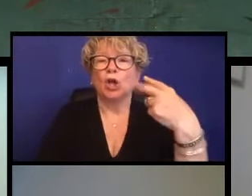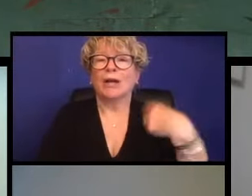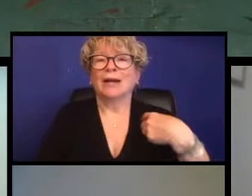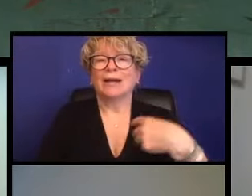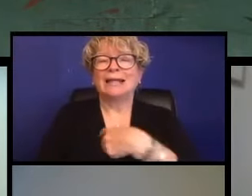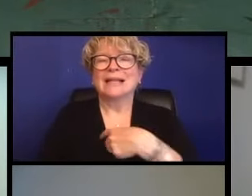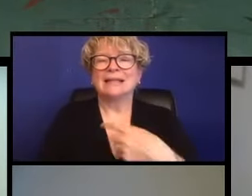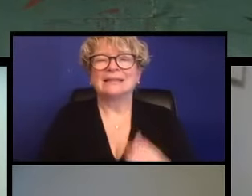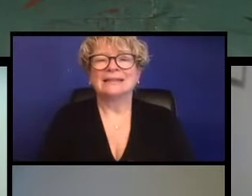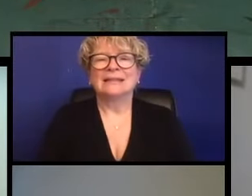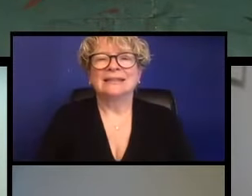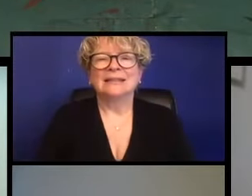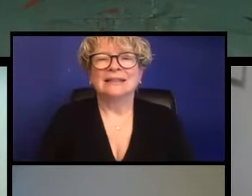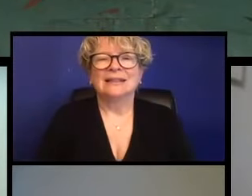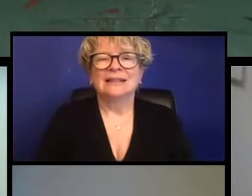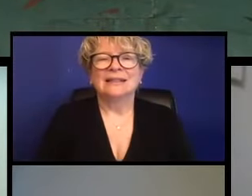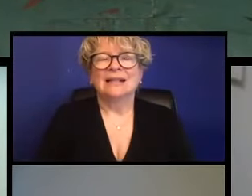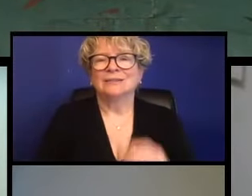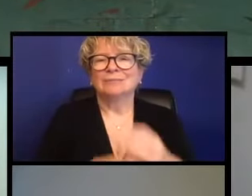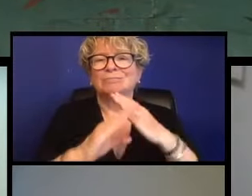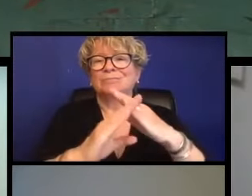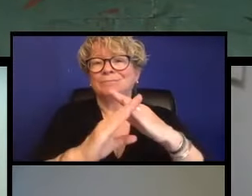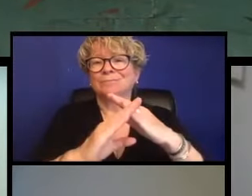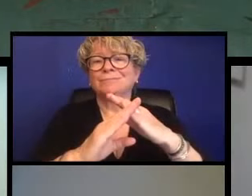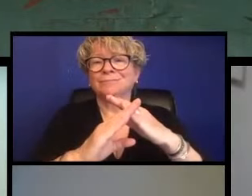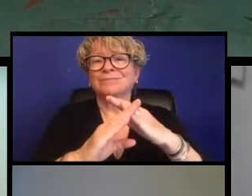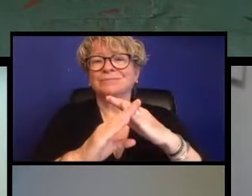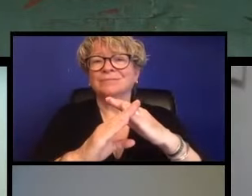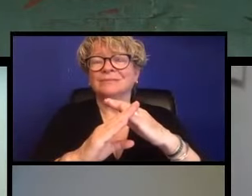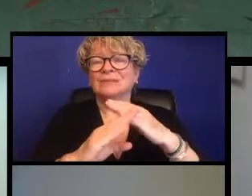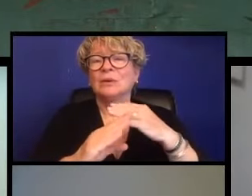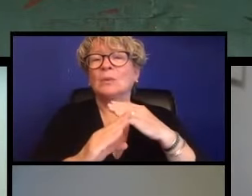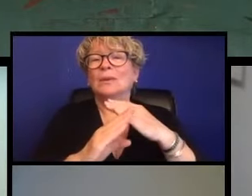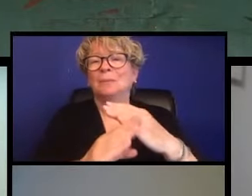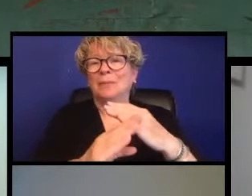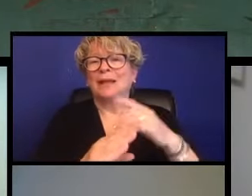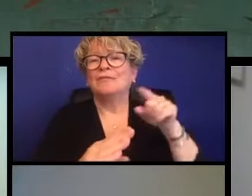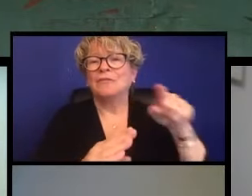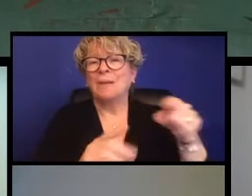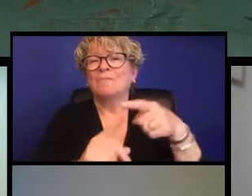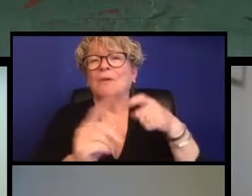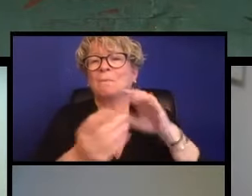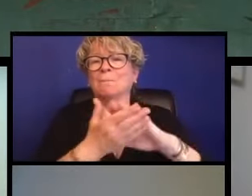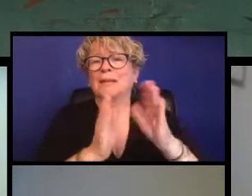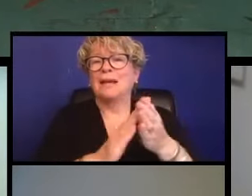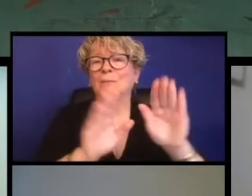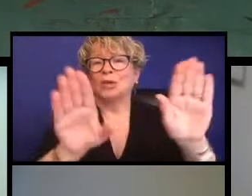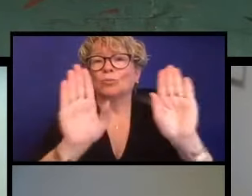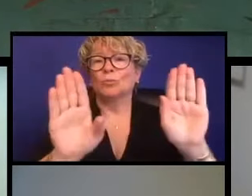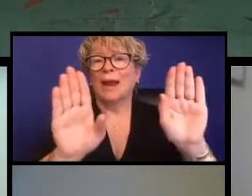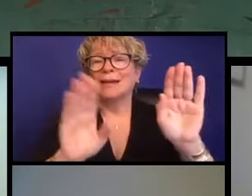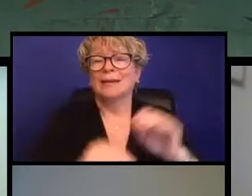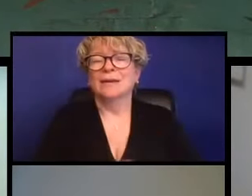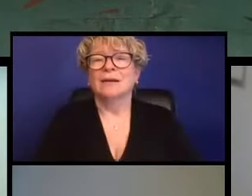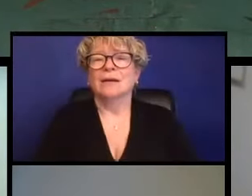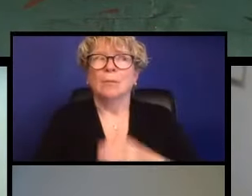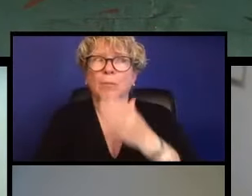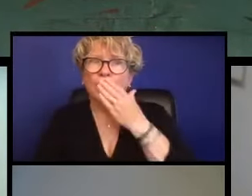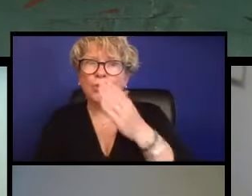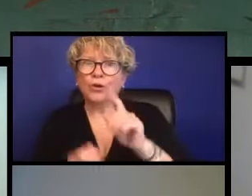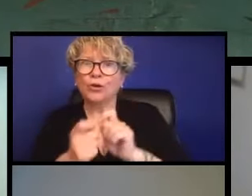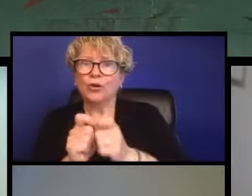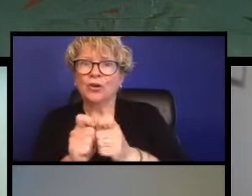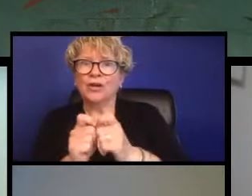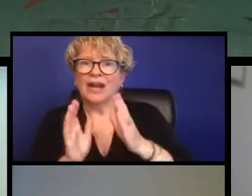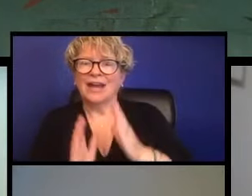combatants, as people who are standing in the way of their greatness, when I think a good editor is actually